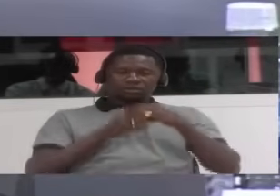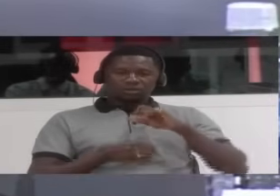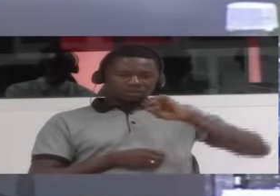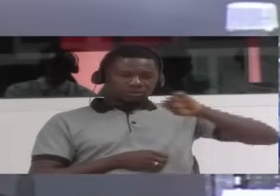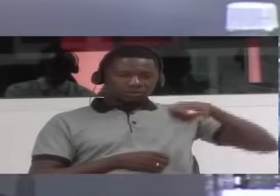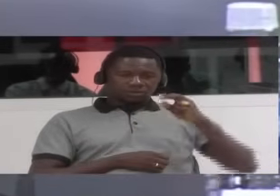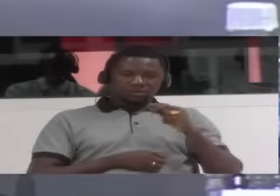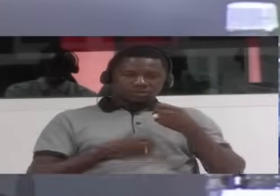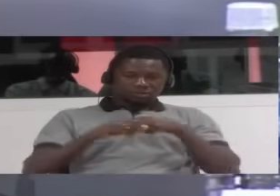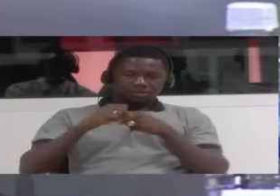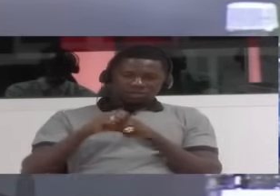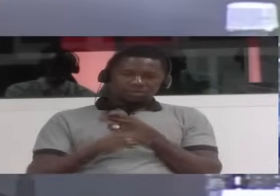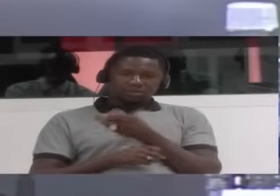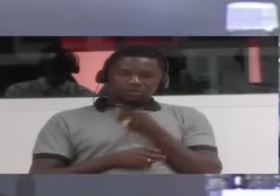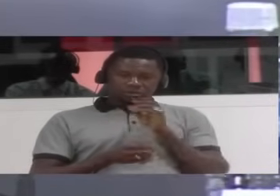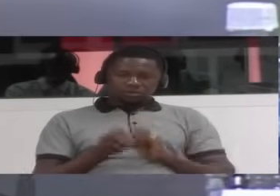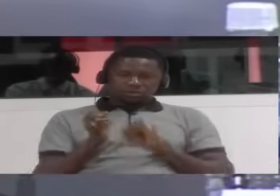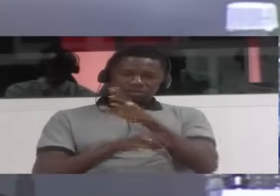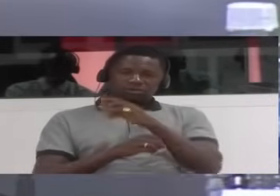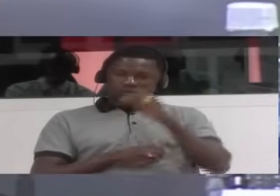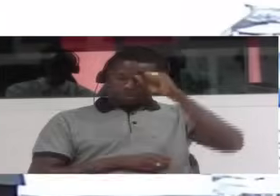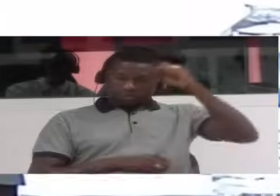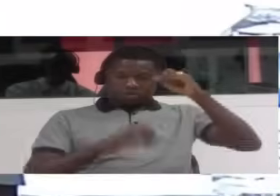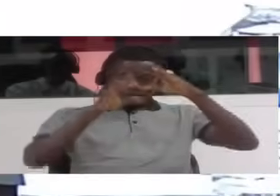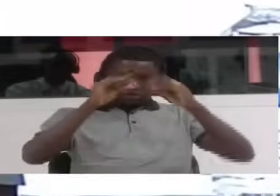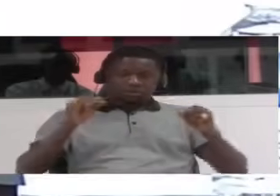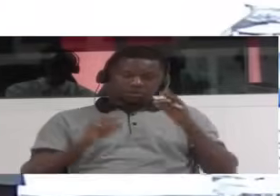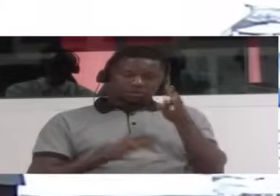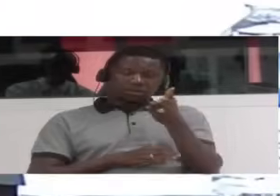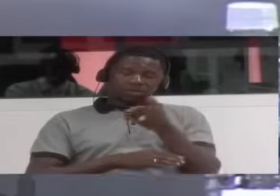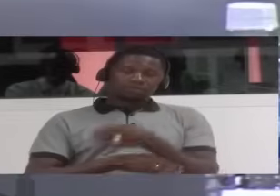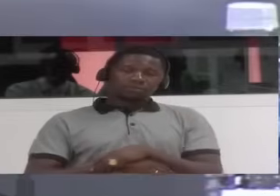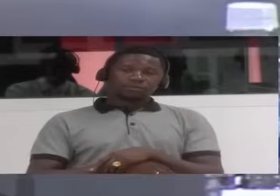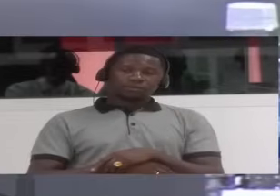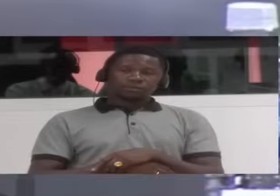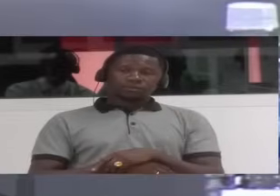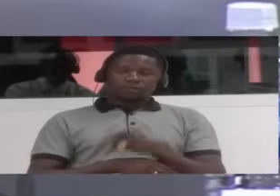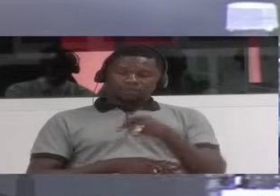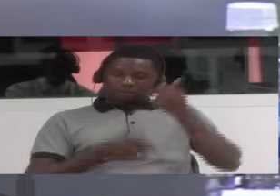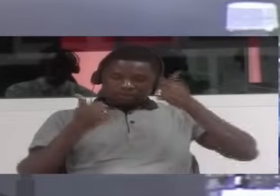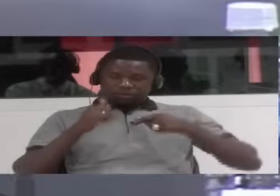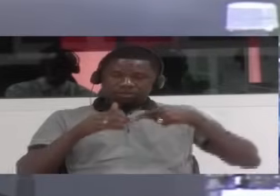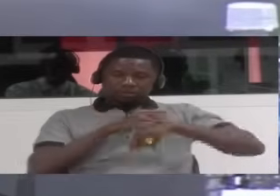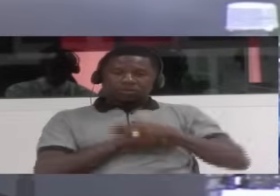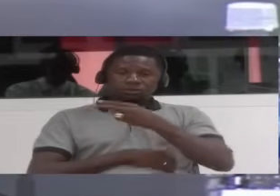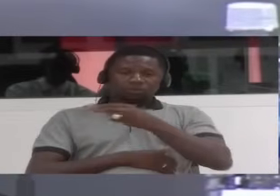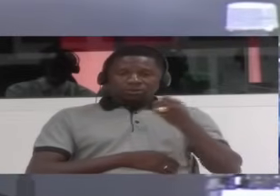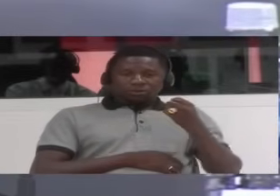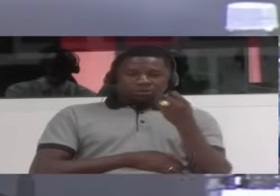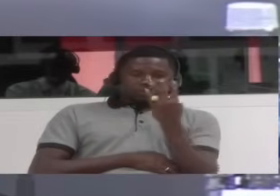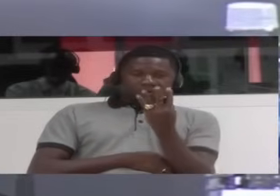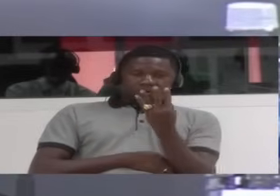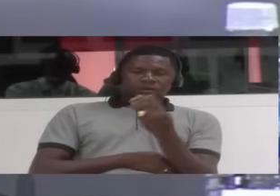you were deployed to State House. Yes. This was in 2004,